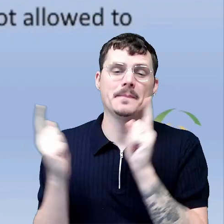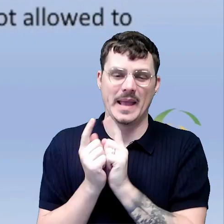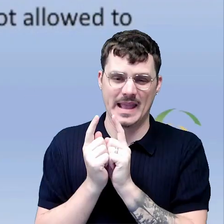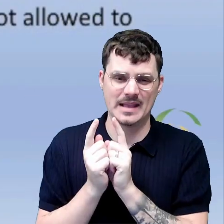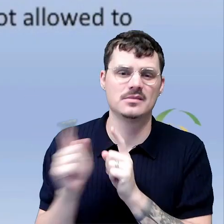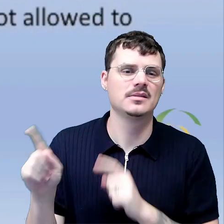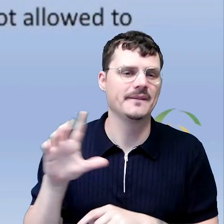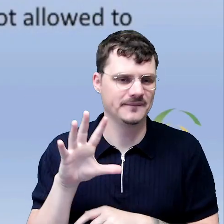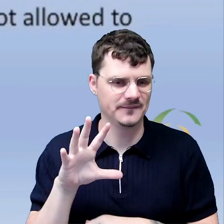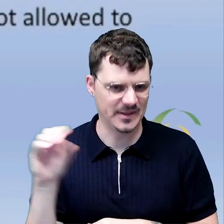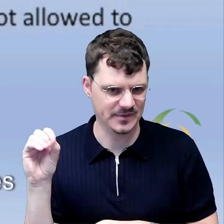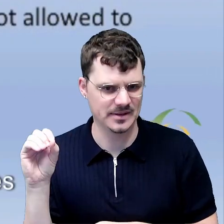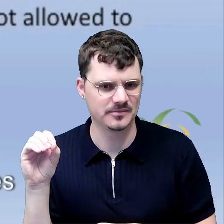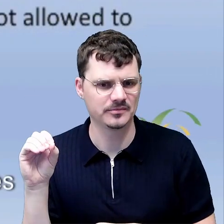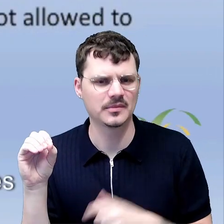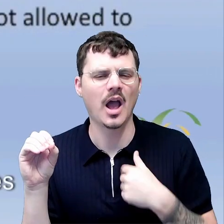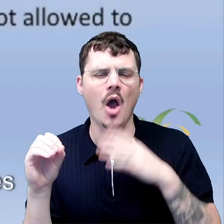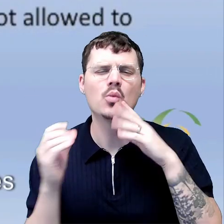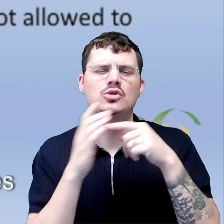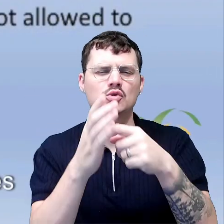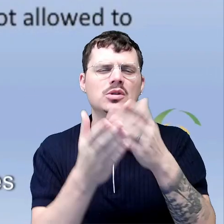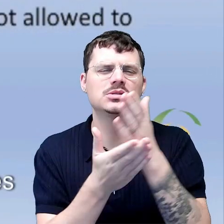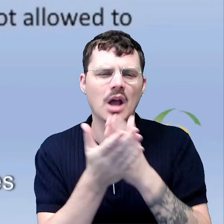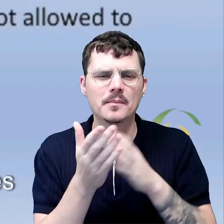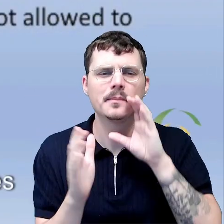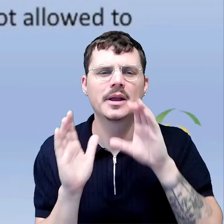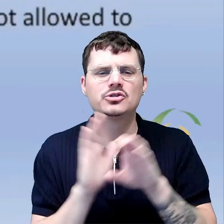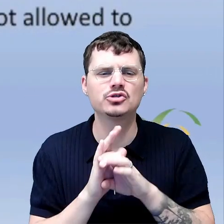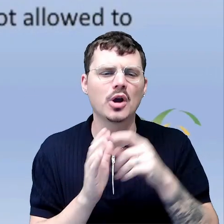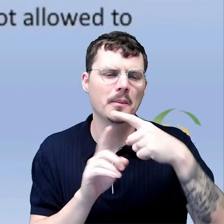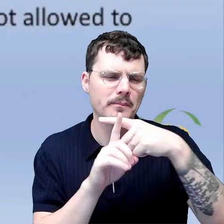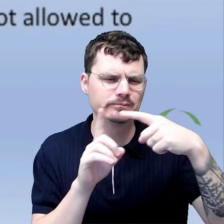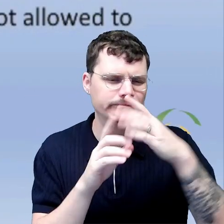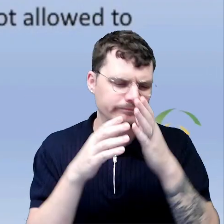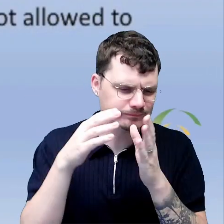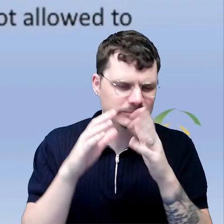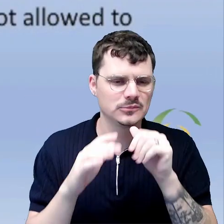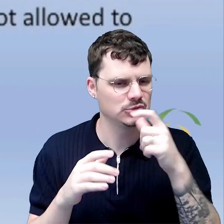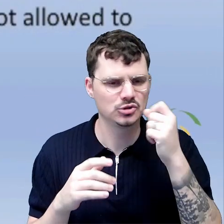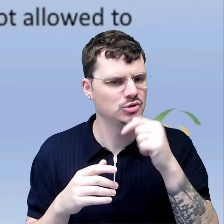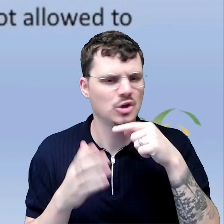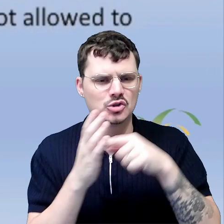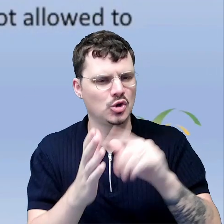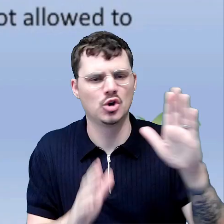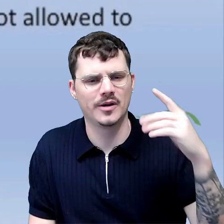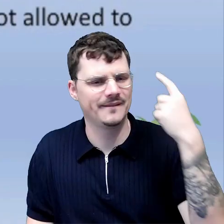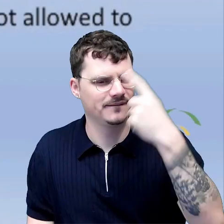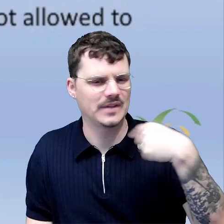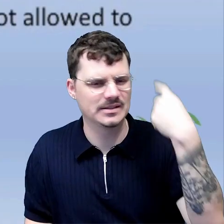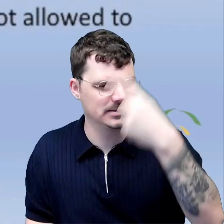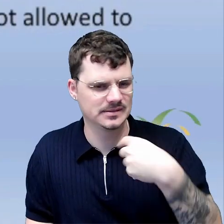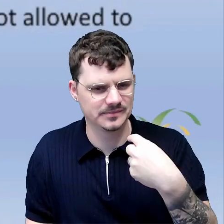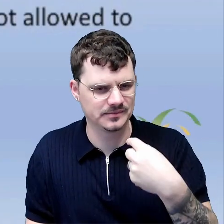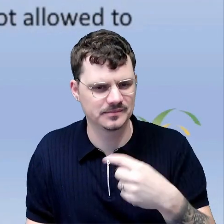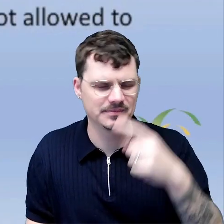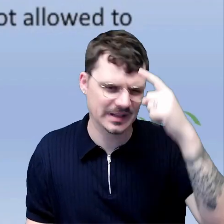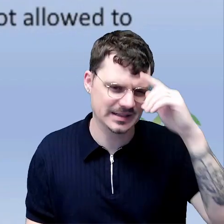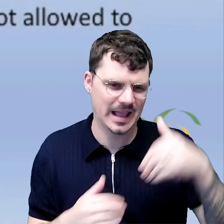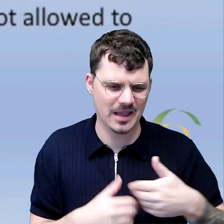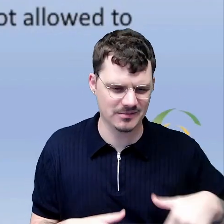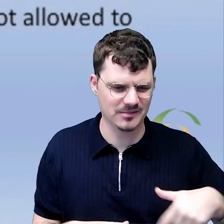50, I'm going to show you some partial pictures that don't show her face because